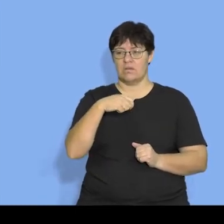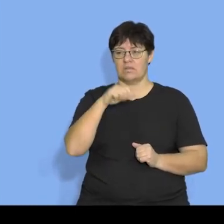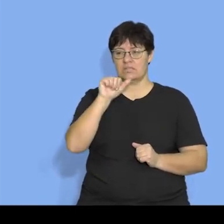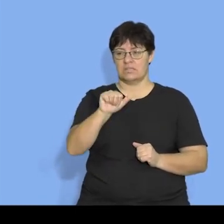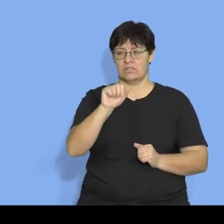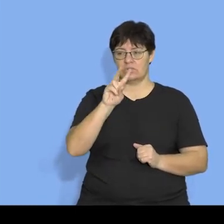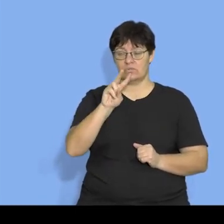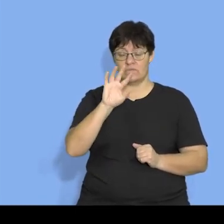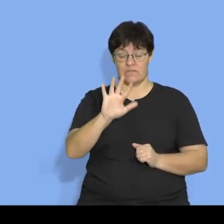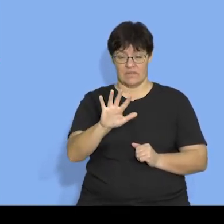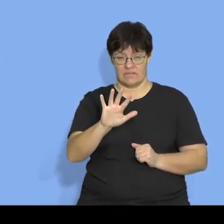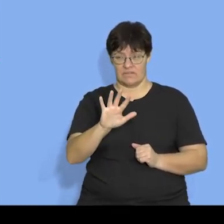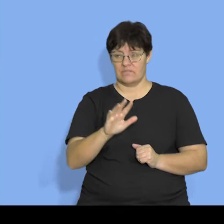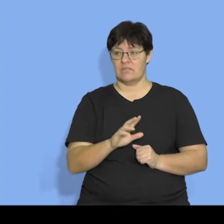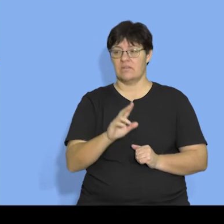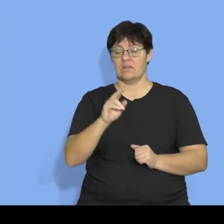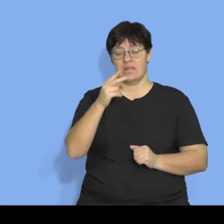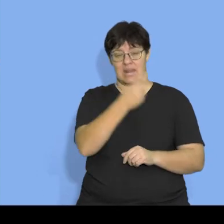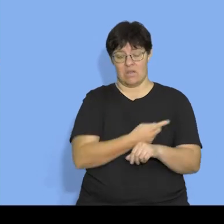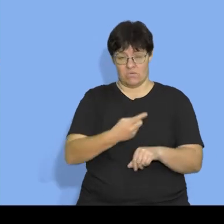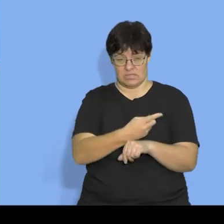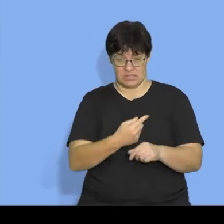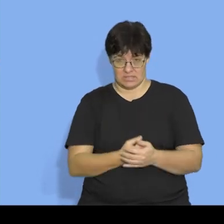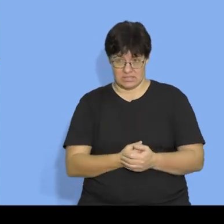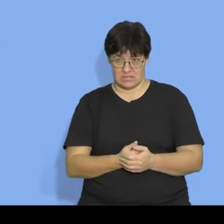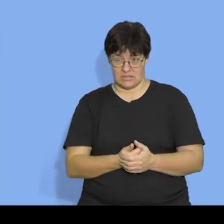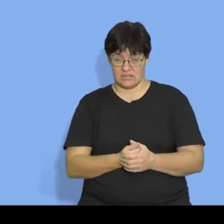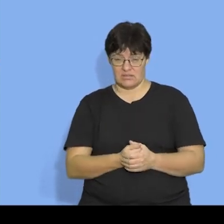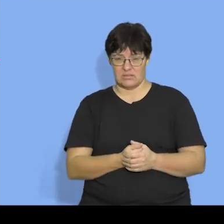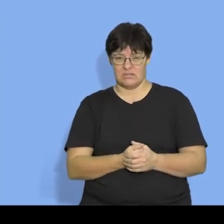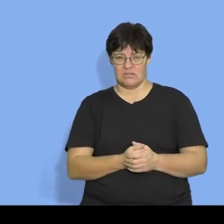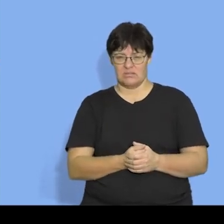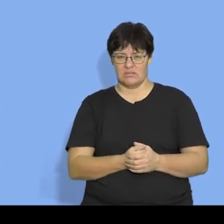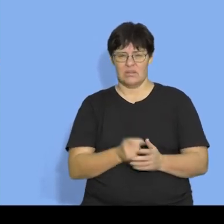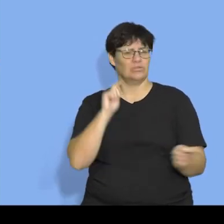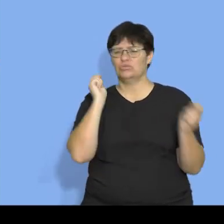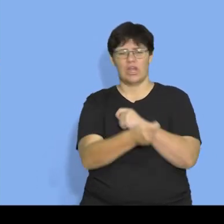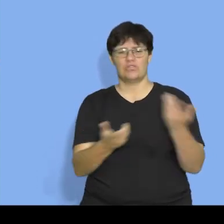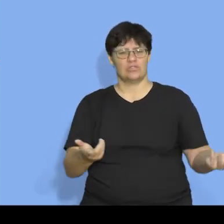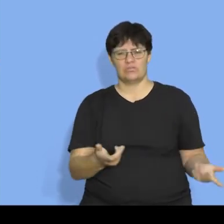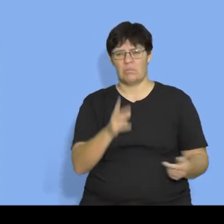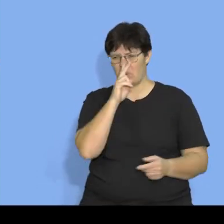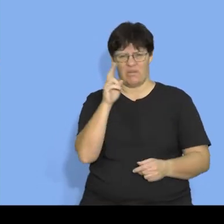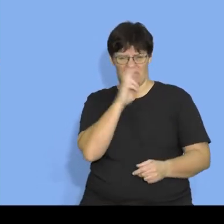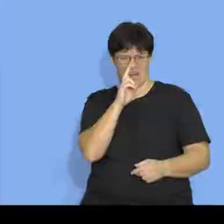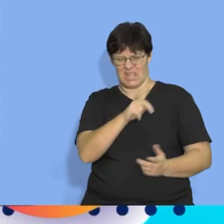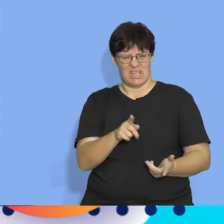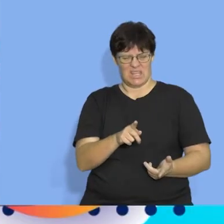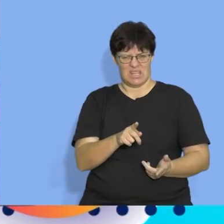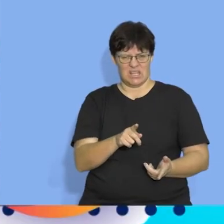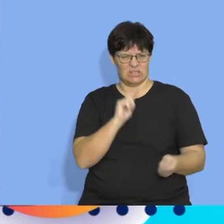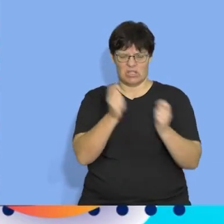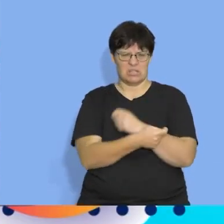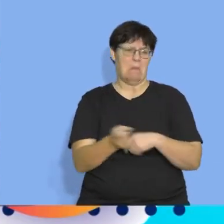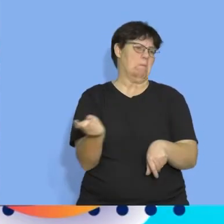What are we measuring this in? Hours, okay? Don't convert it because that looks funny. Don't convert